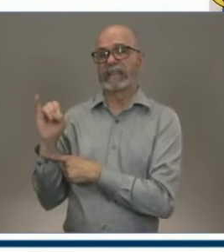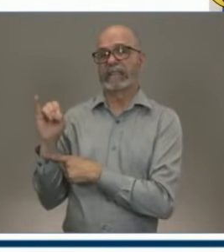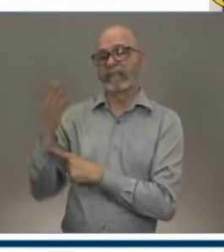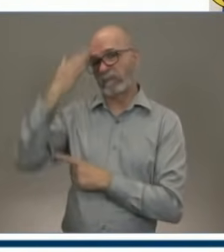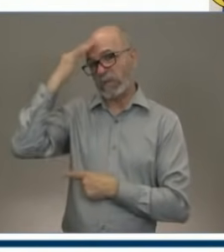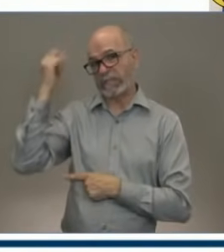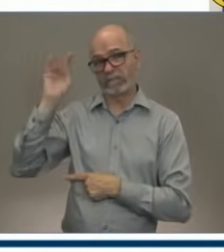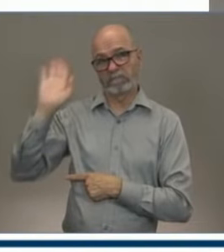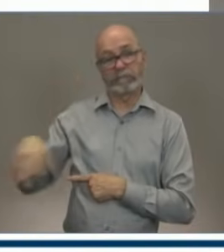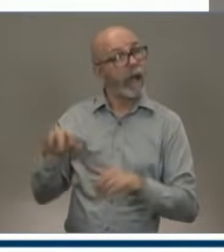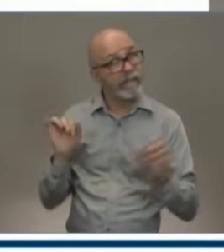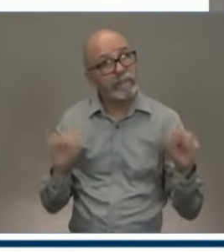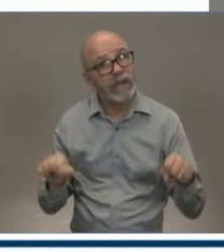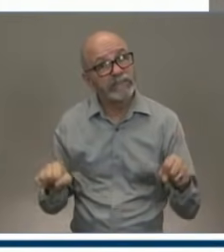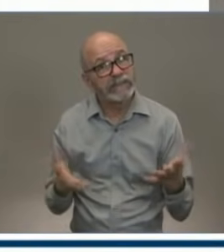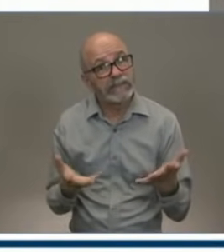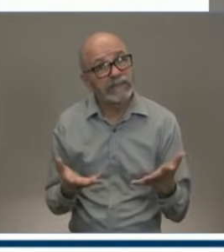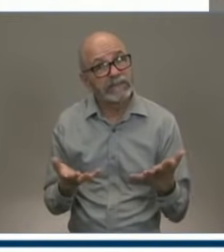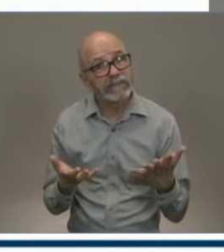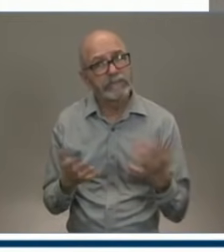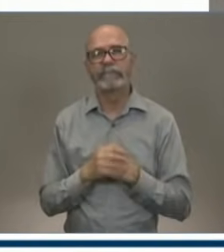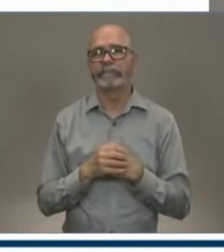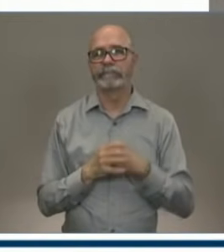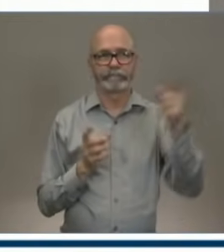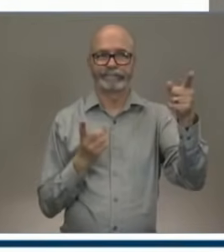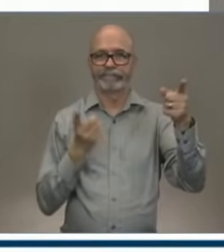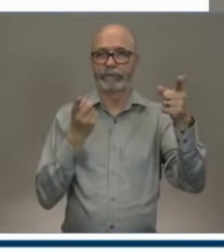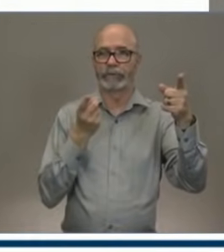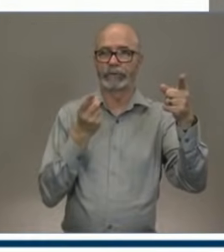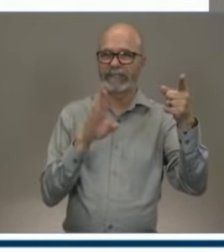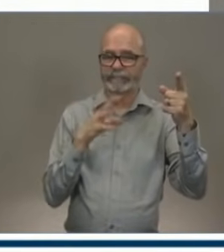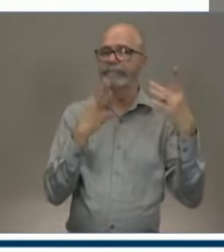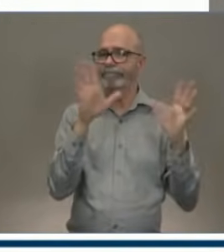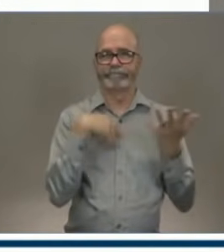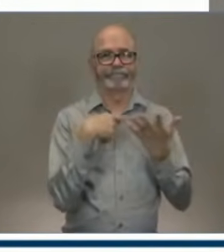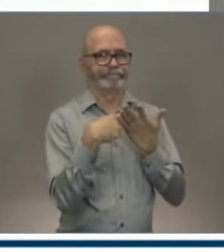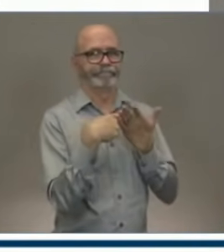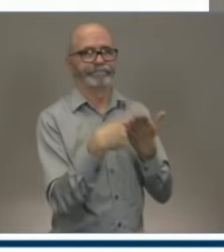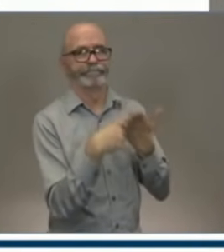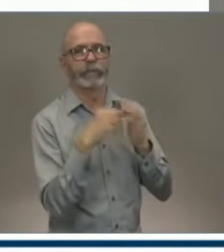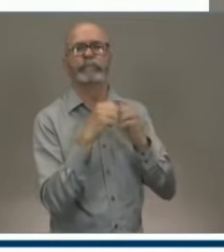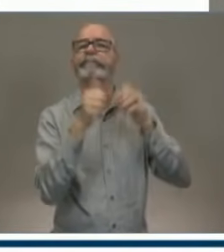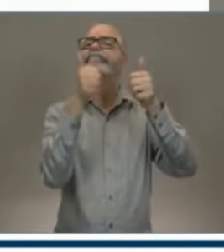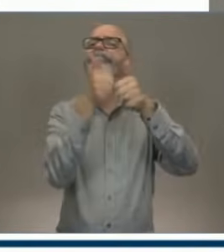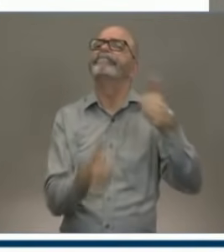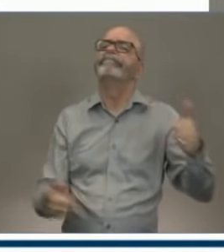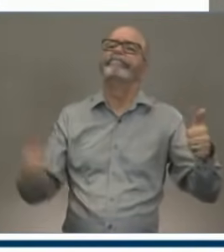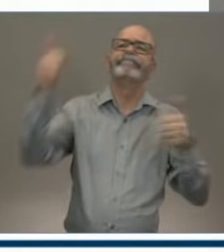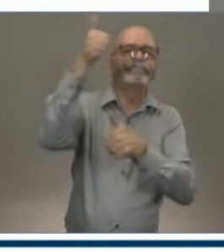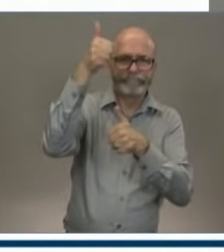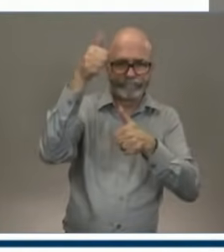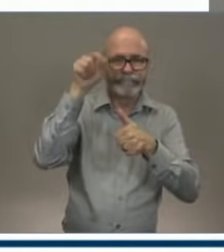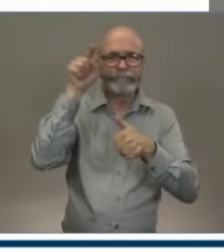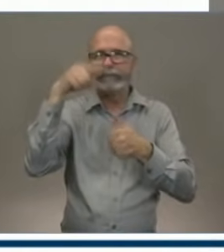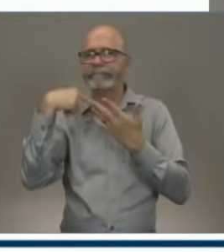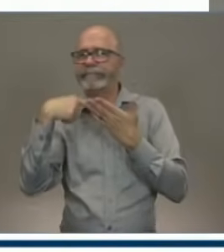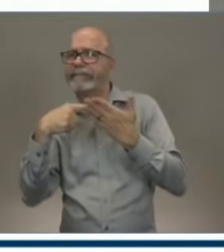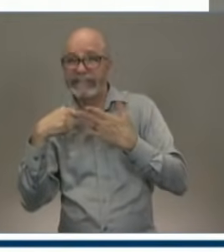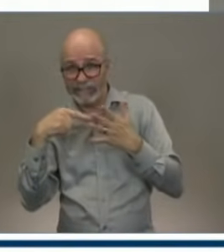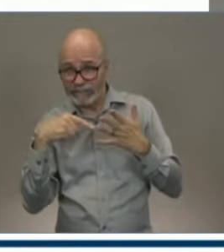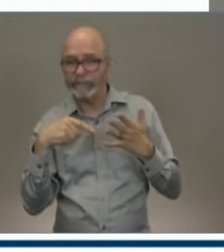I'm in weekly discussions with my Atlantic Chief MOH colleagues. I know the Atlantic premiers